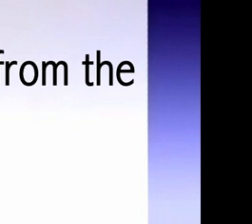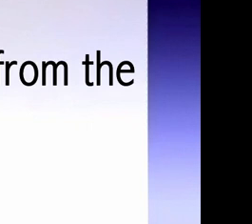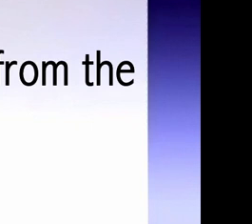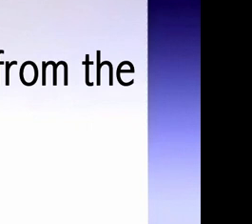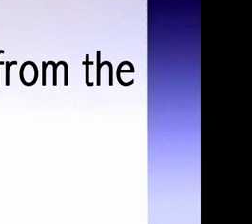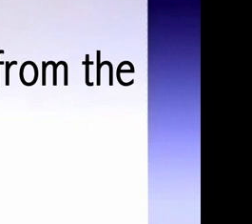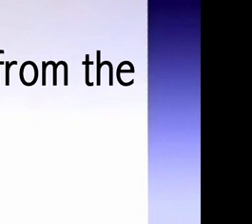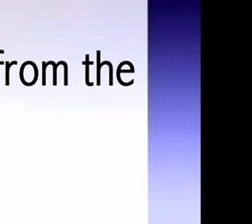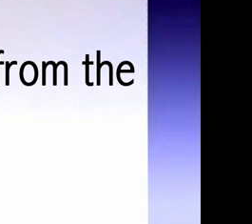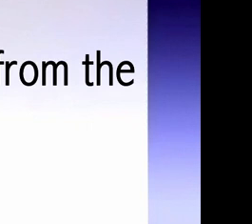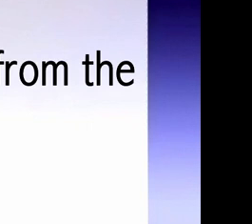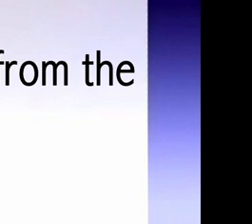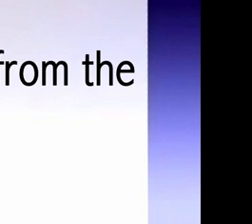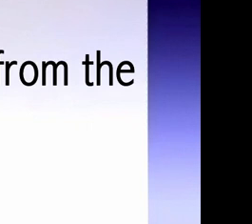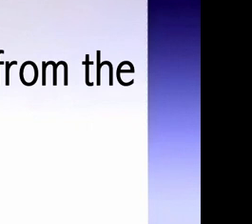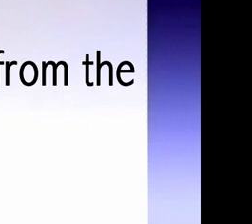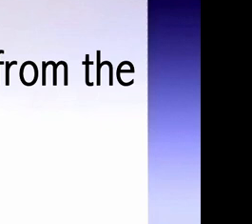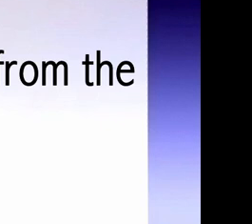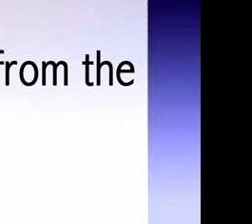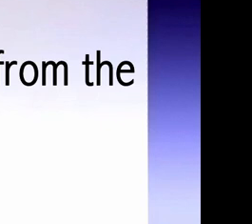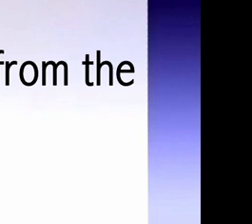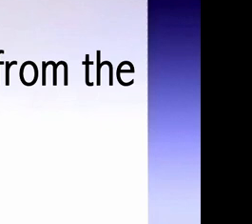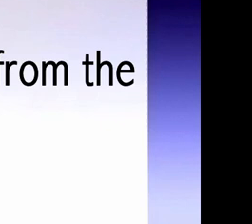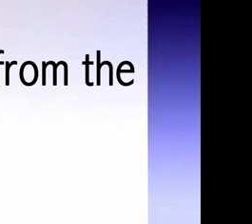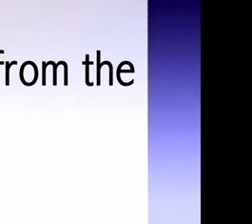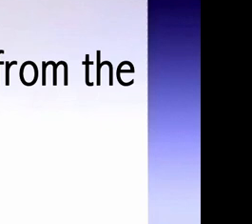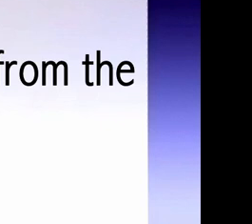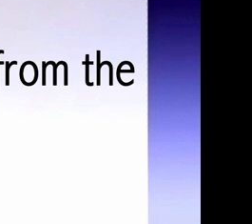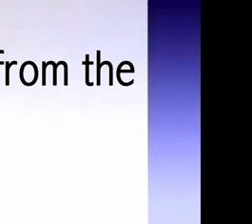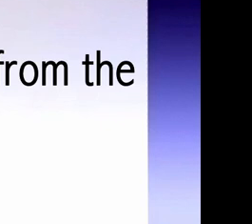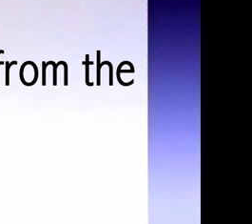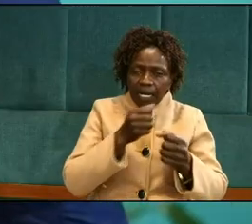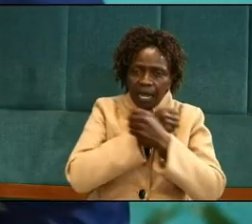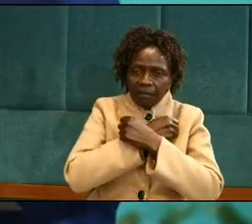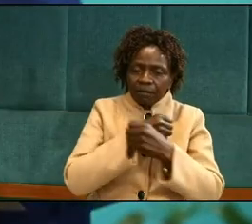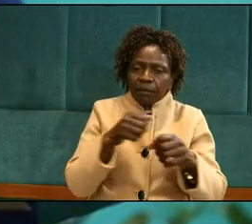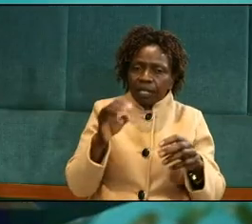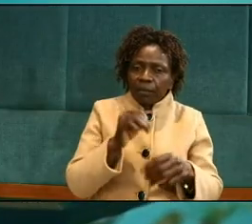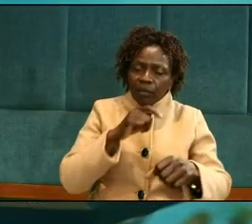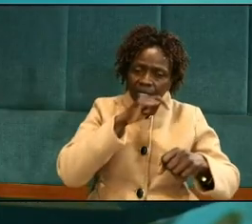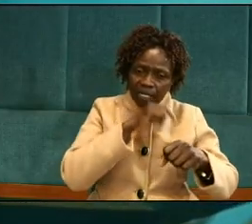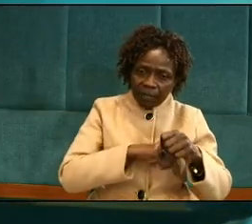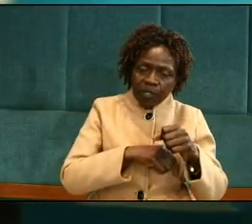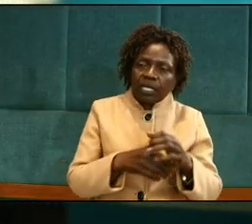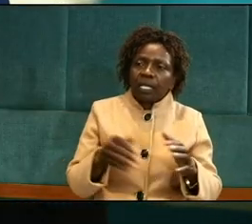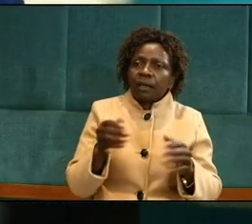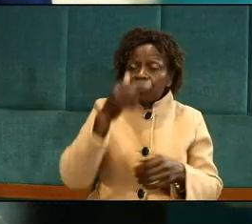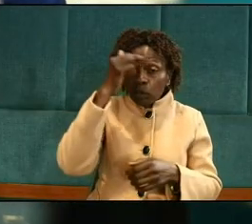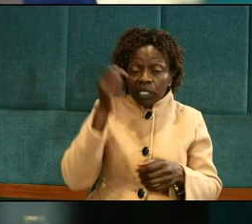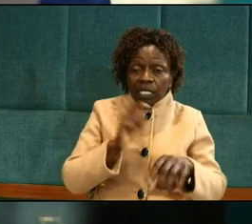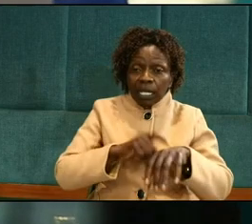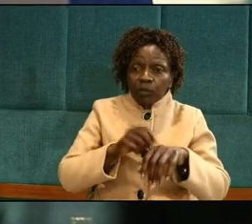love, that is when you need to even love them so deeply and dearly. Because